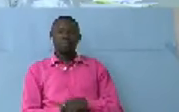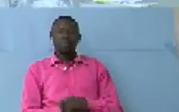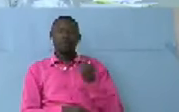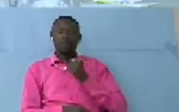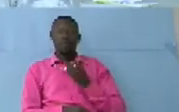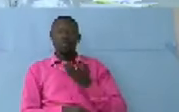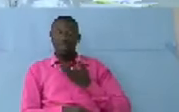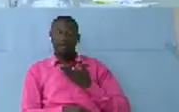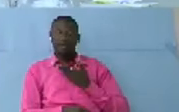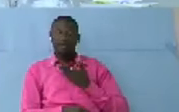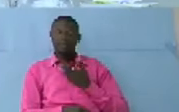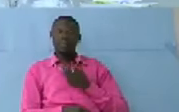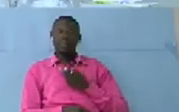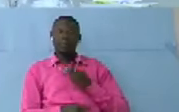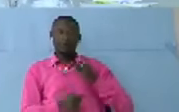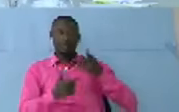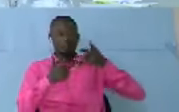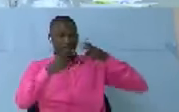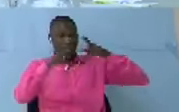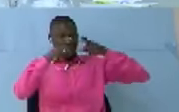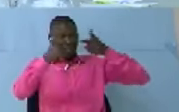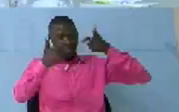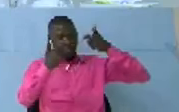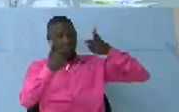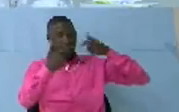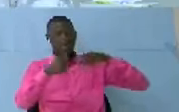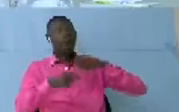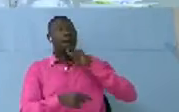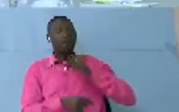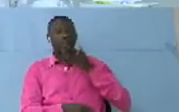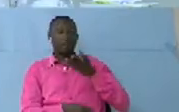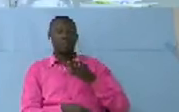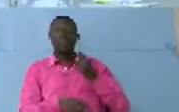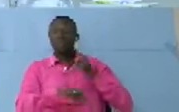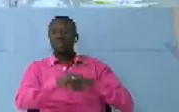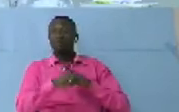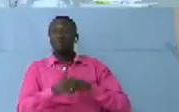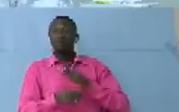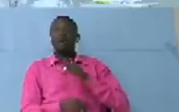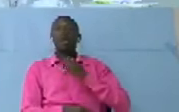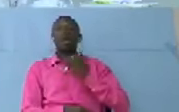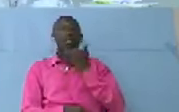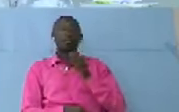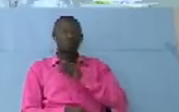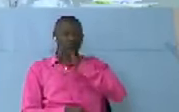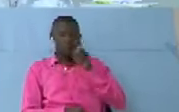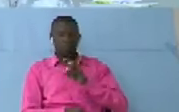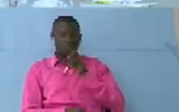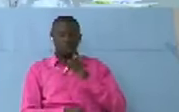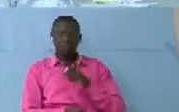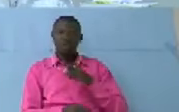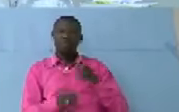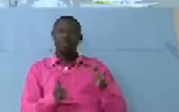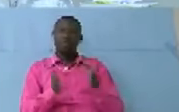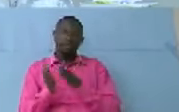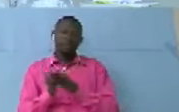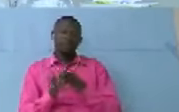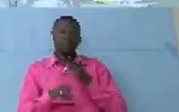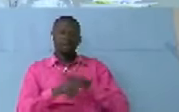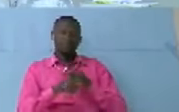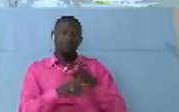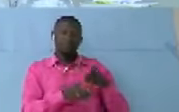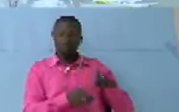jailed. Kabirin ibang interrogate kan. Because Kabir kan samba siyelo fanankono. Cameraman then